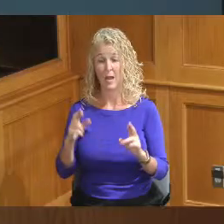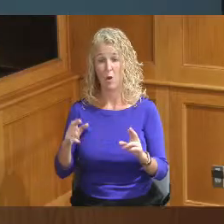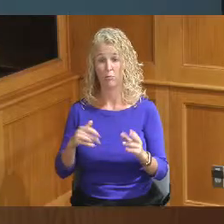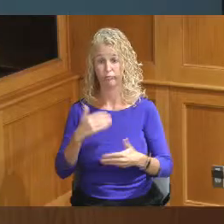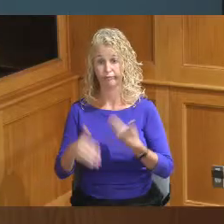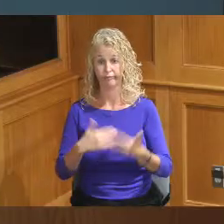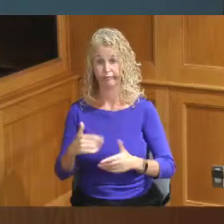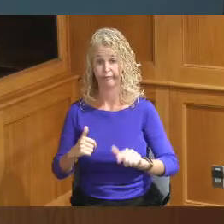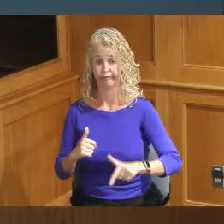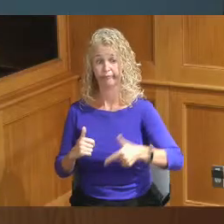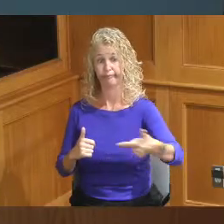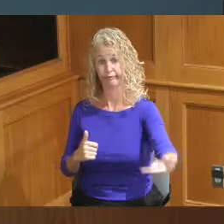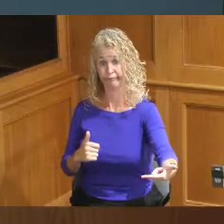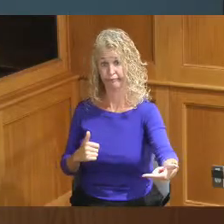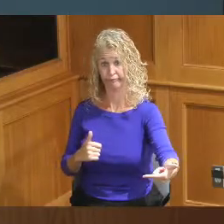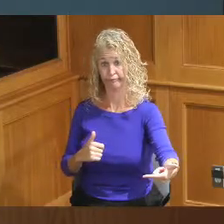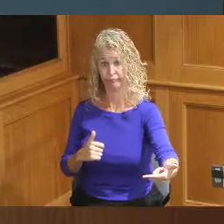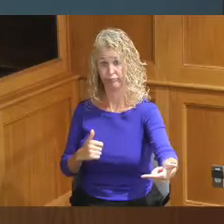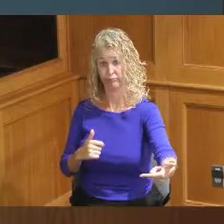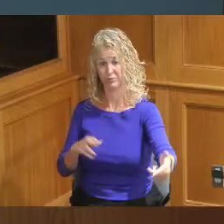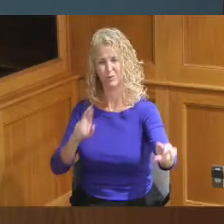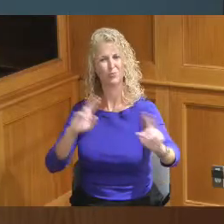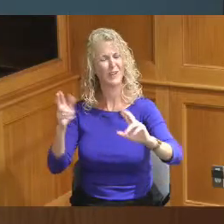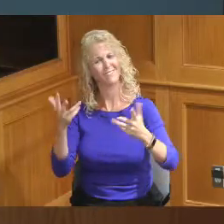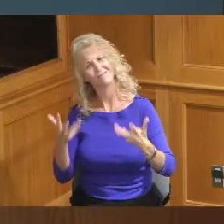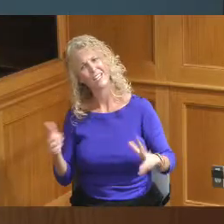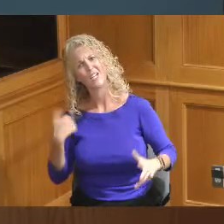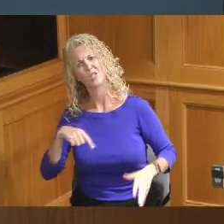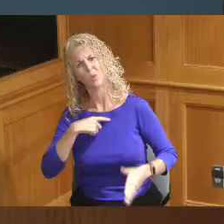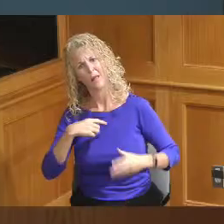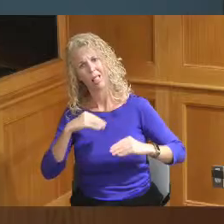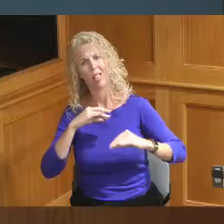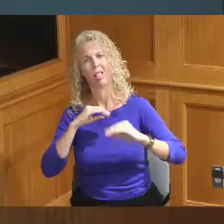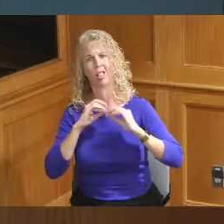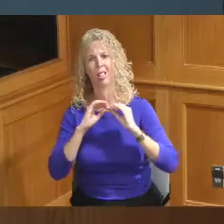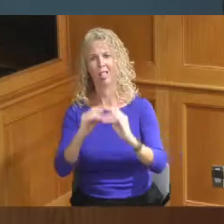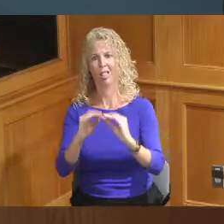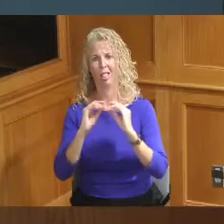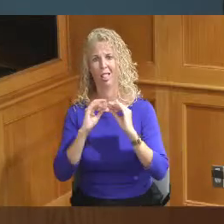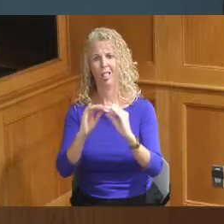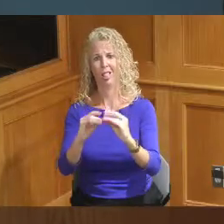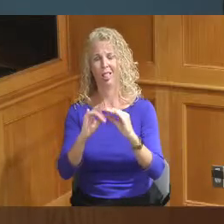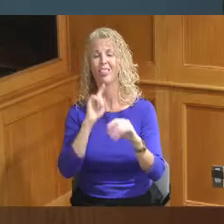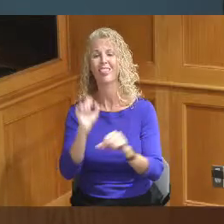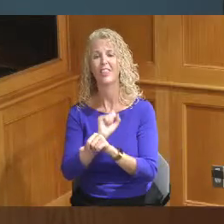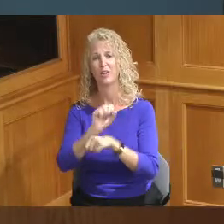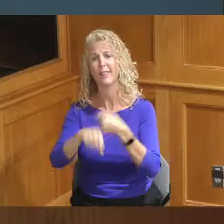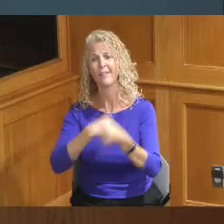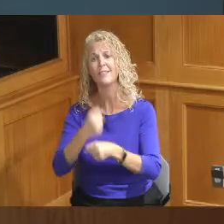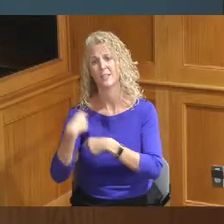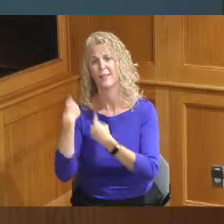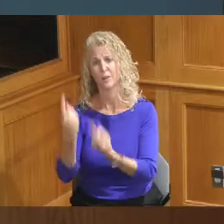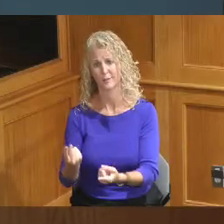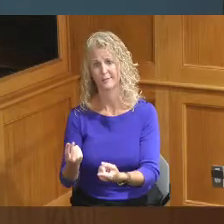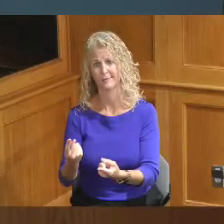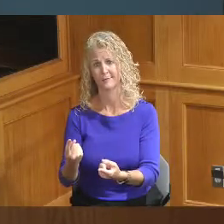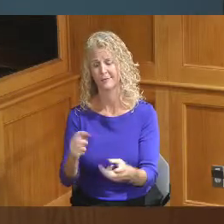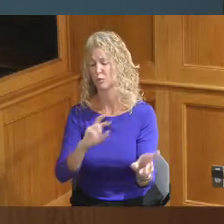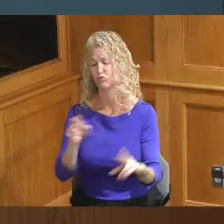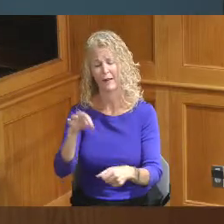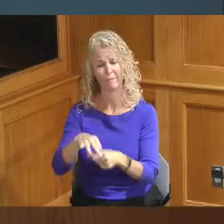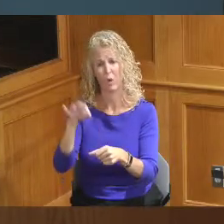here. It's time to get this done. We've been talking about it for not only months, but years, and it's time to get this